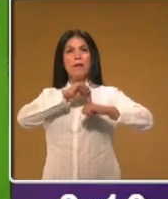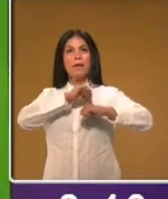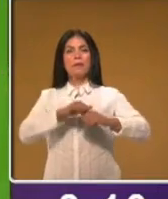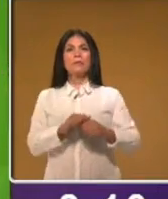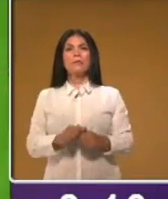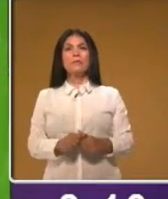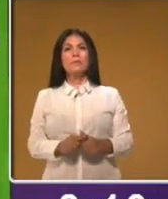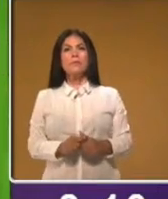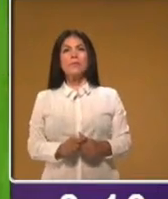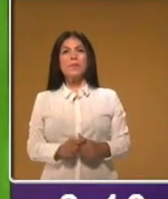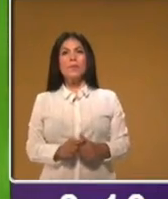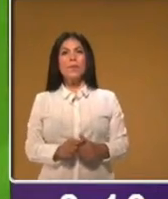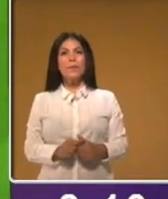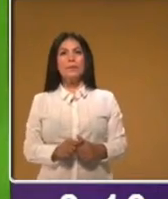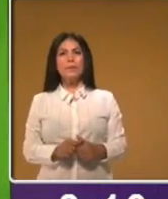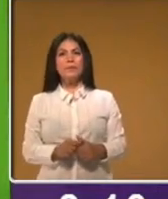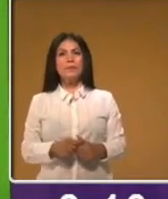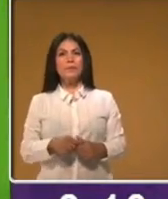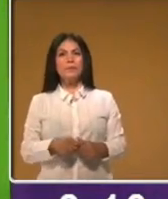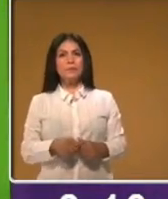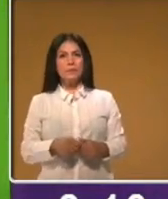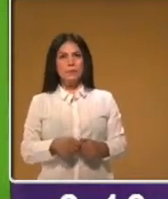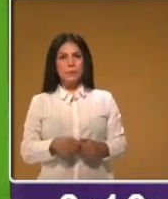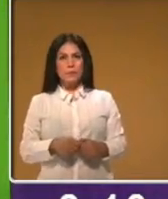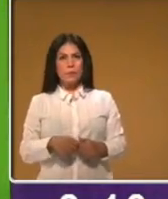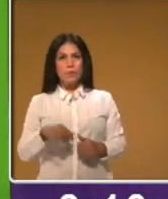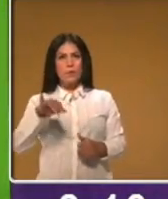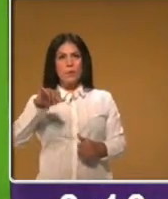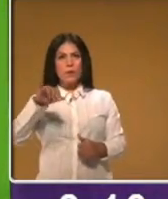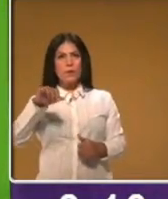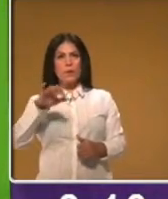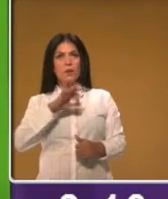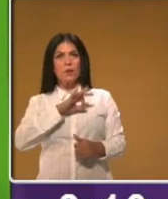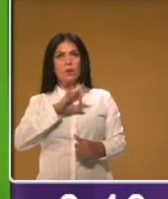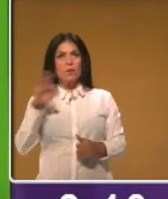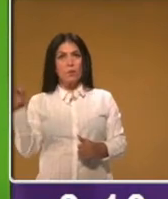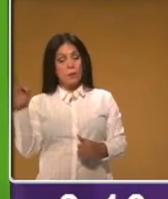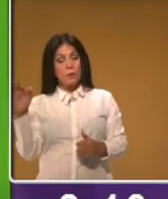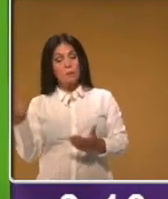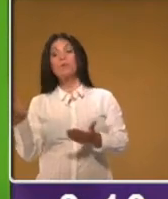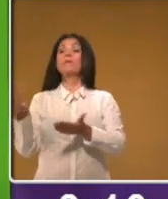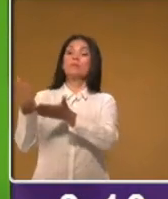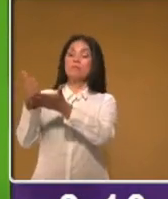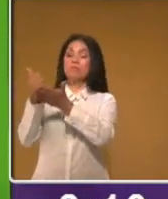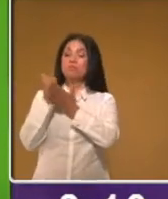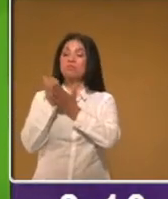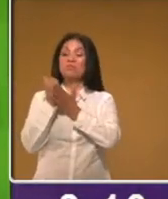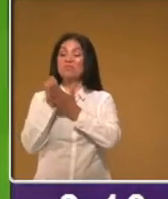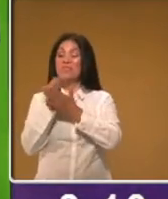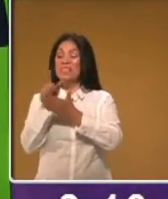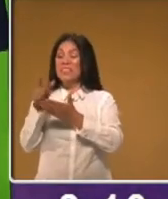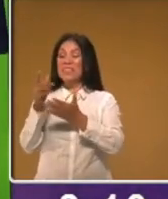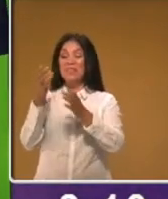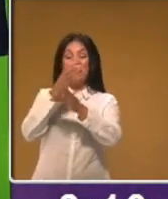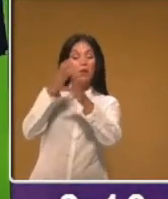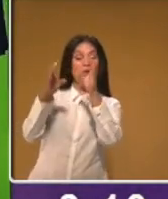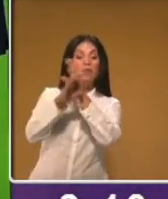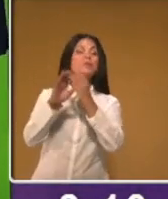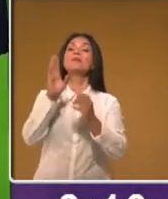place. You are expressing the complaint, you are expressing and describing the negative situation to the